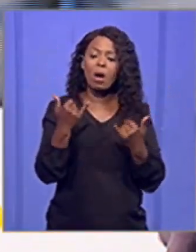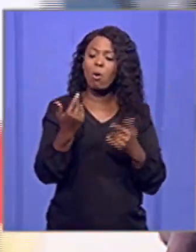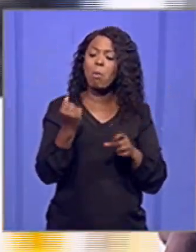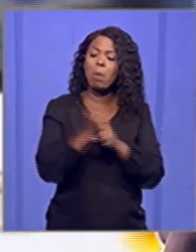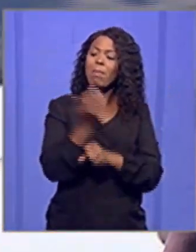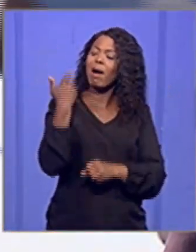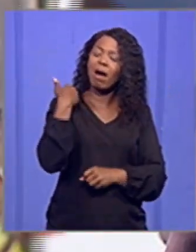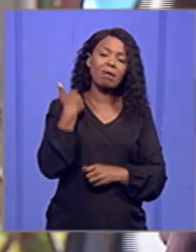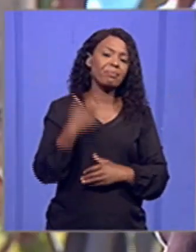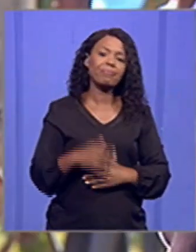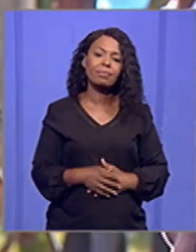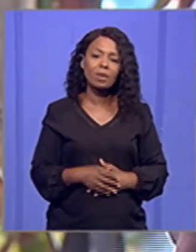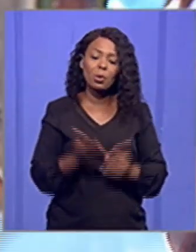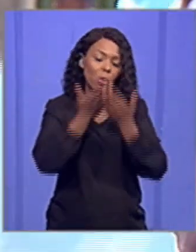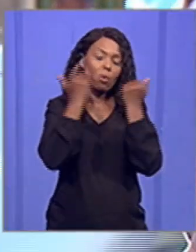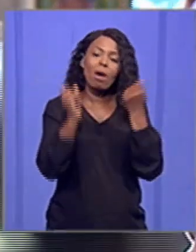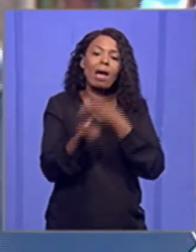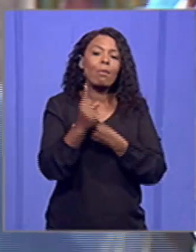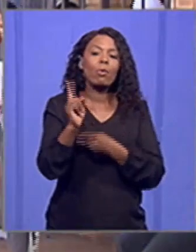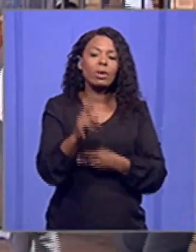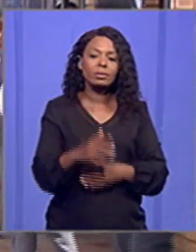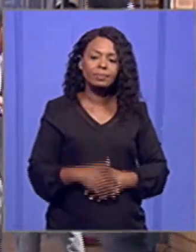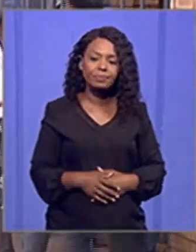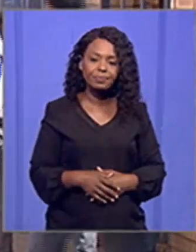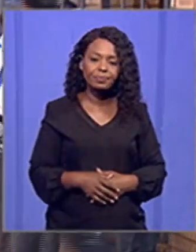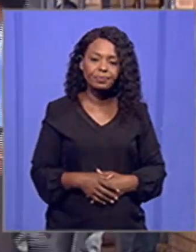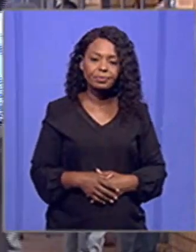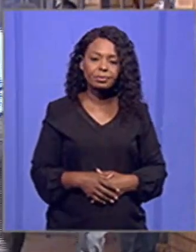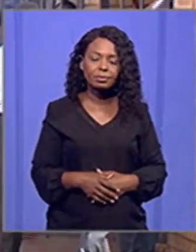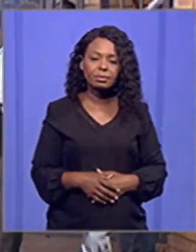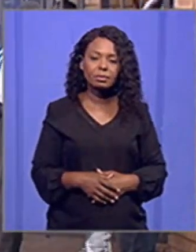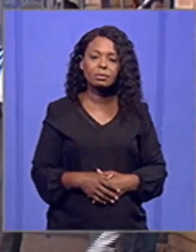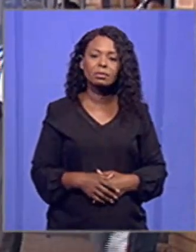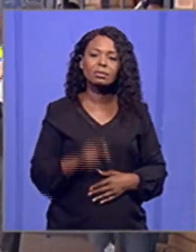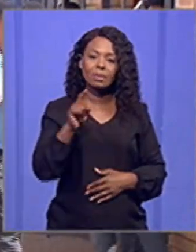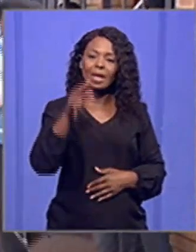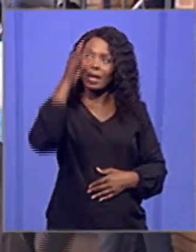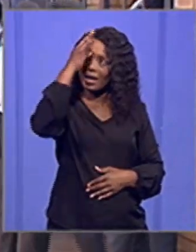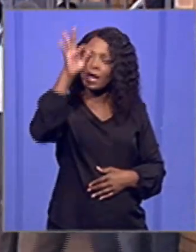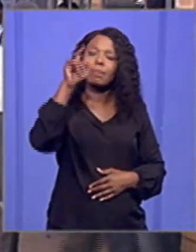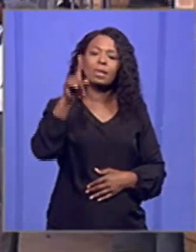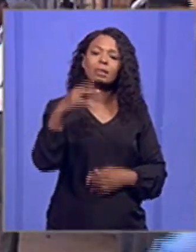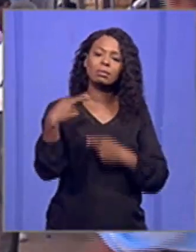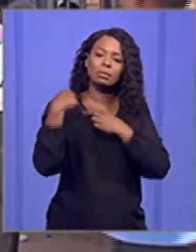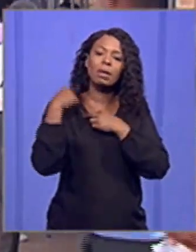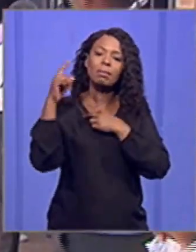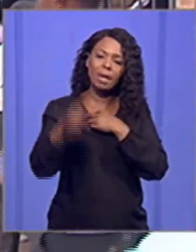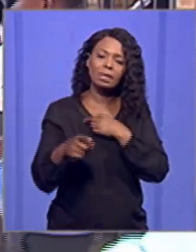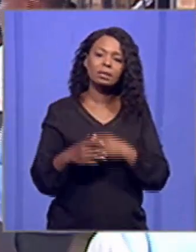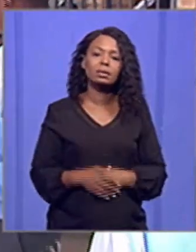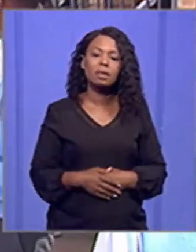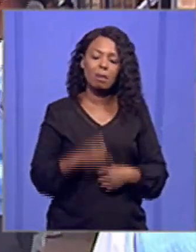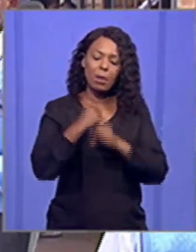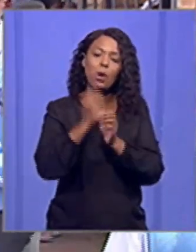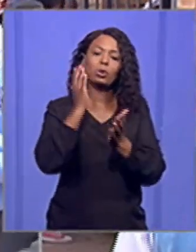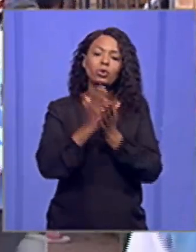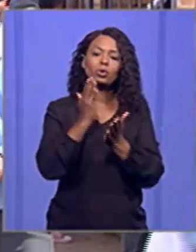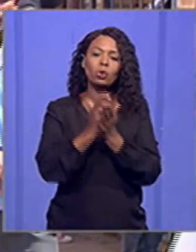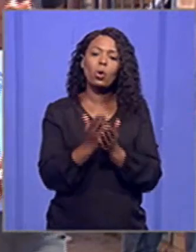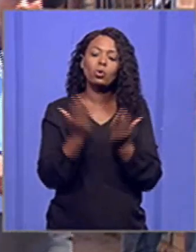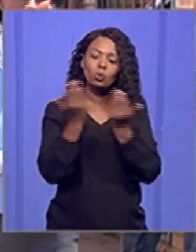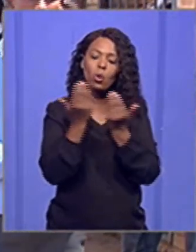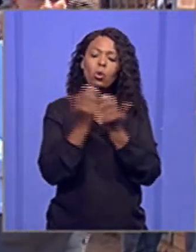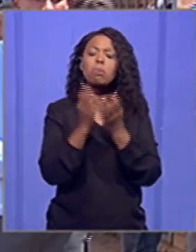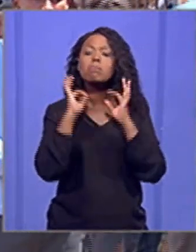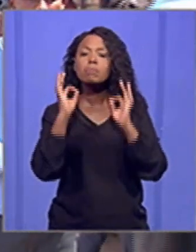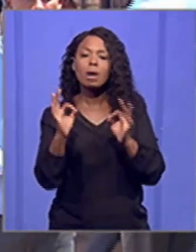pele ga re itse gore go etsagalang. Government ke yone tshwanetse e tsama school to school improve gore di school se right